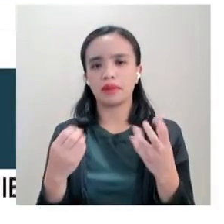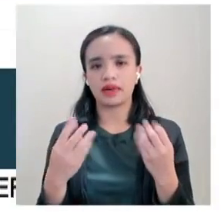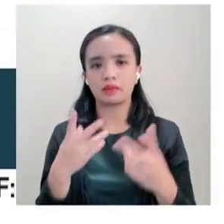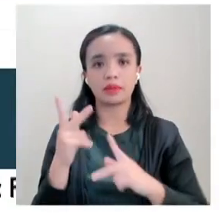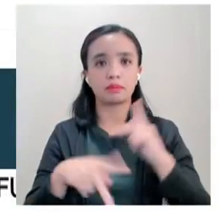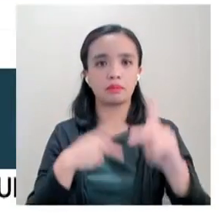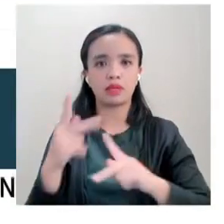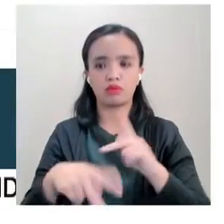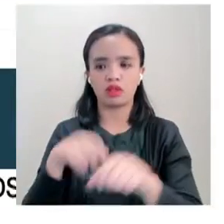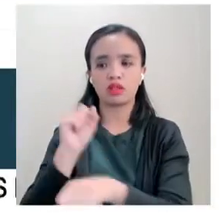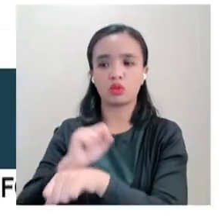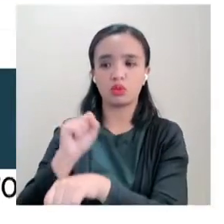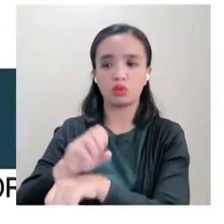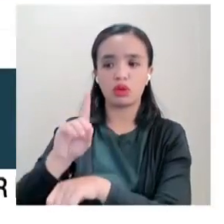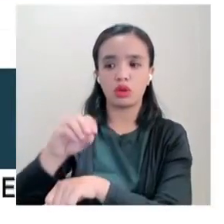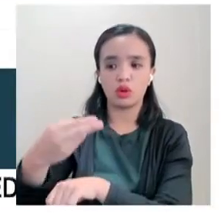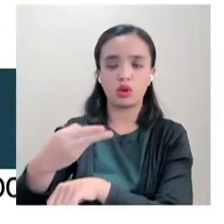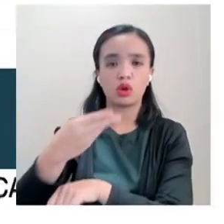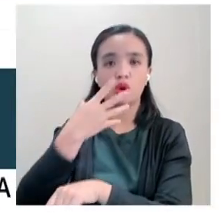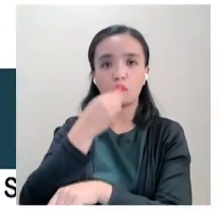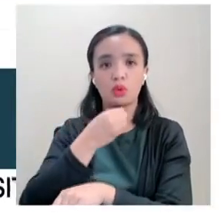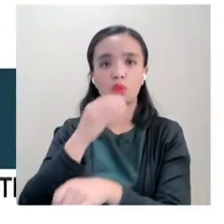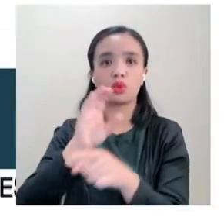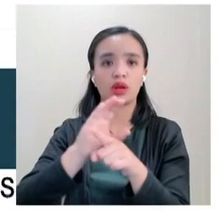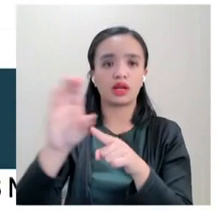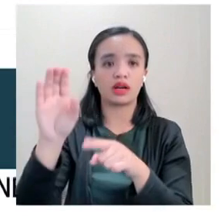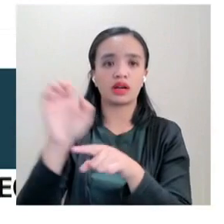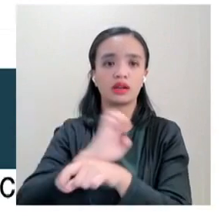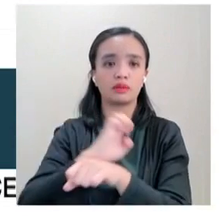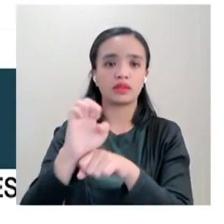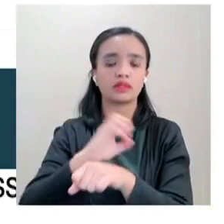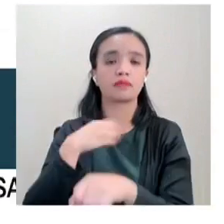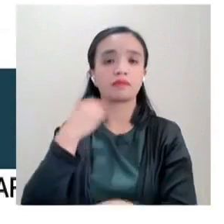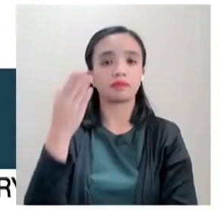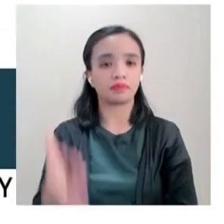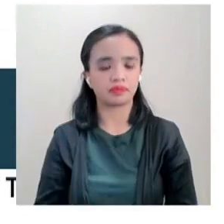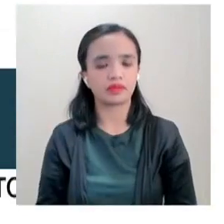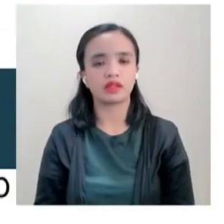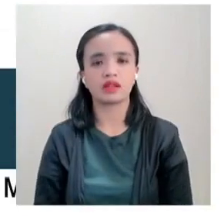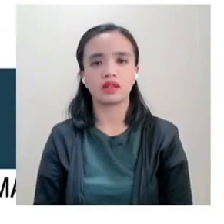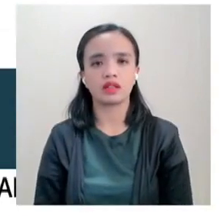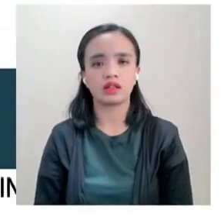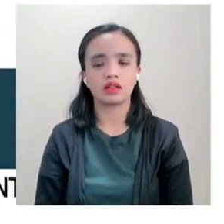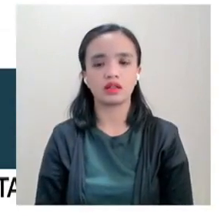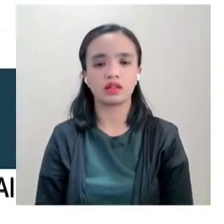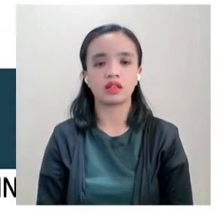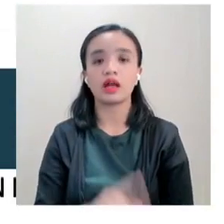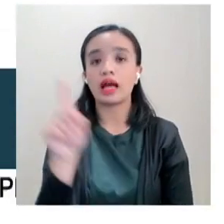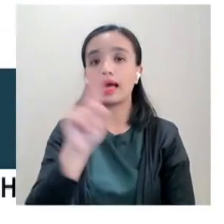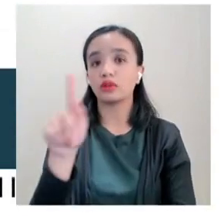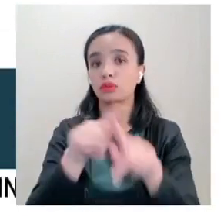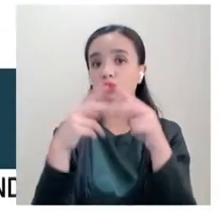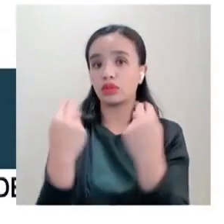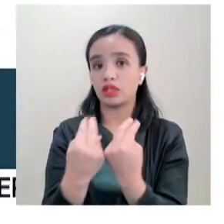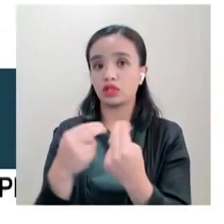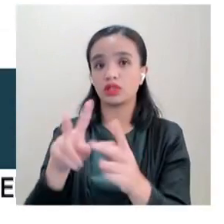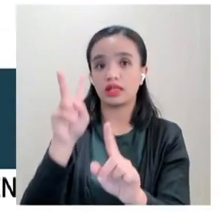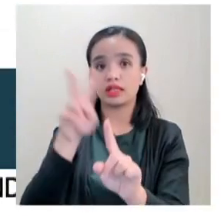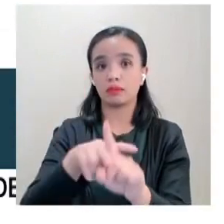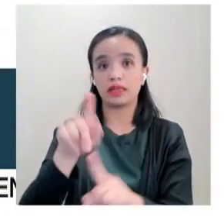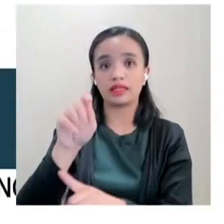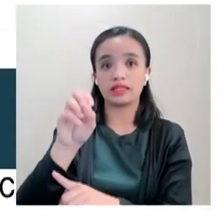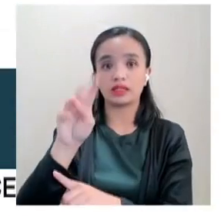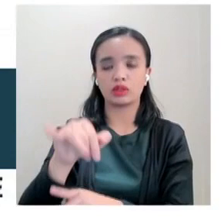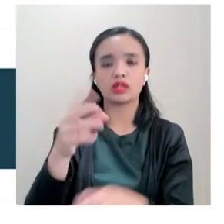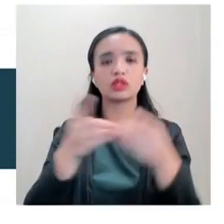the department who are career employees and officials. And the position that Tony Lechon is getting is a director for